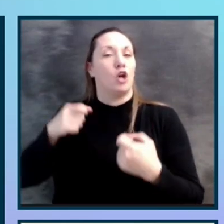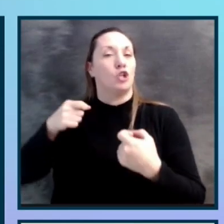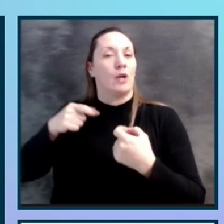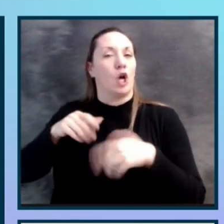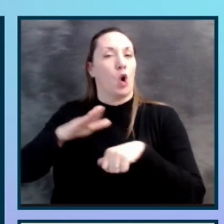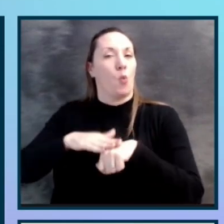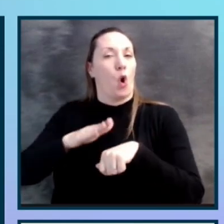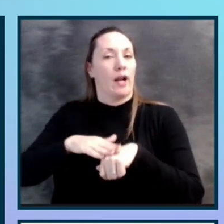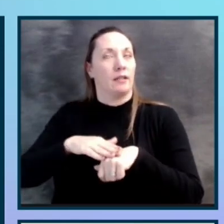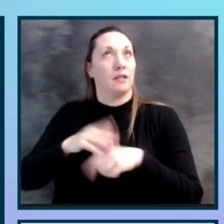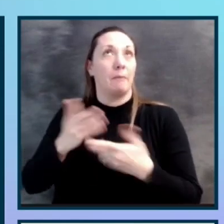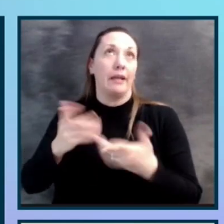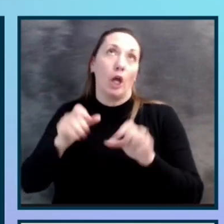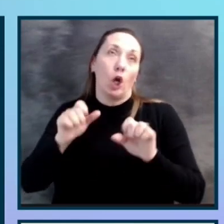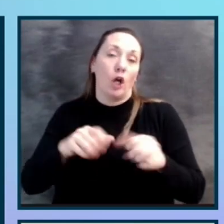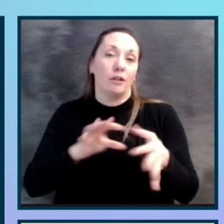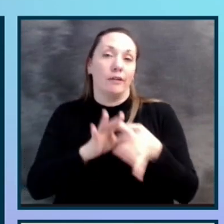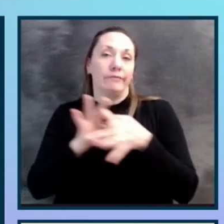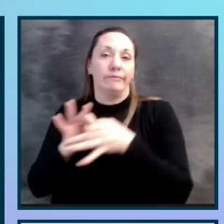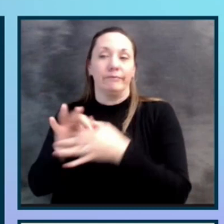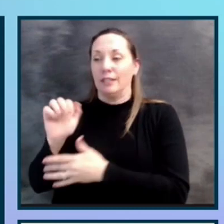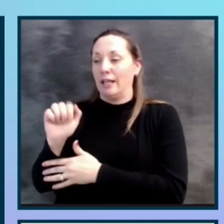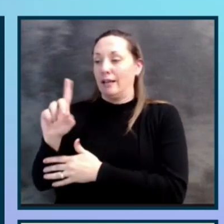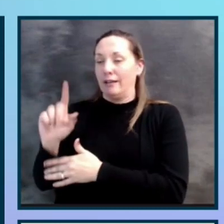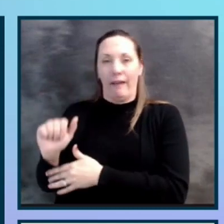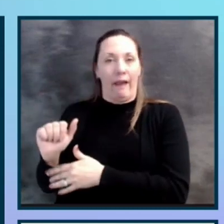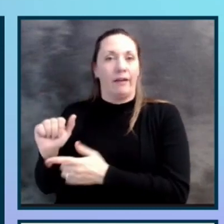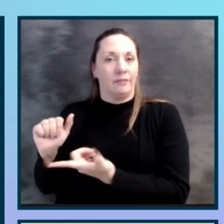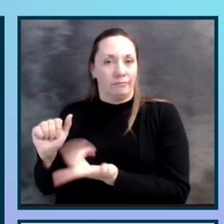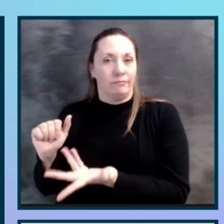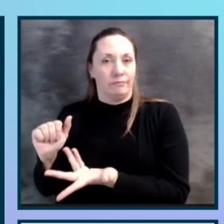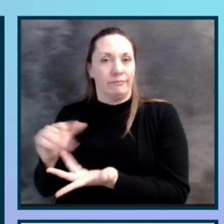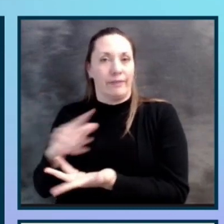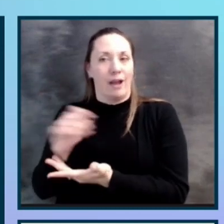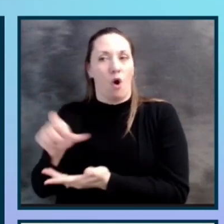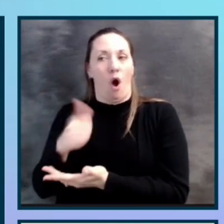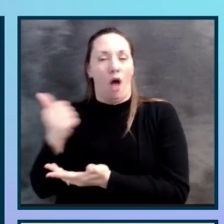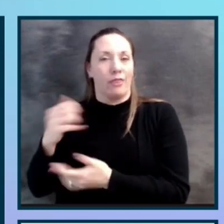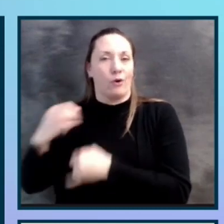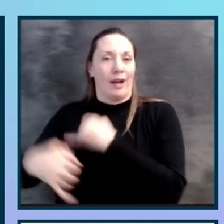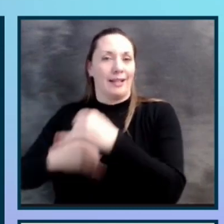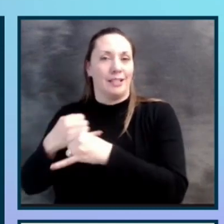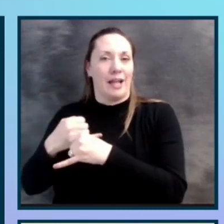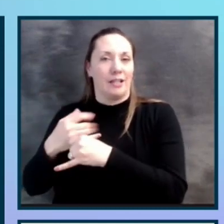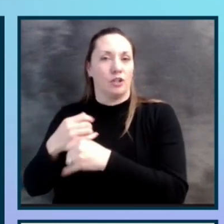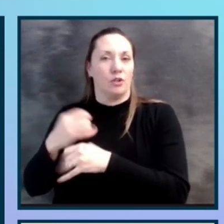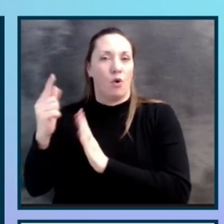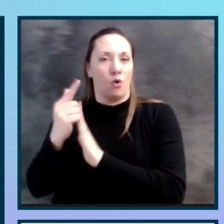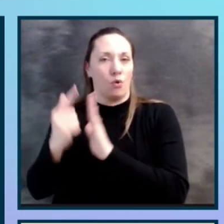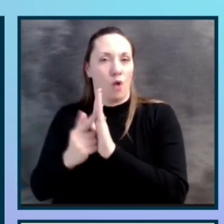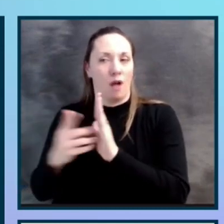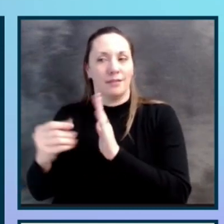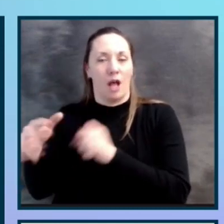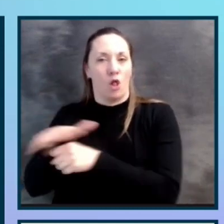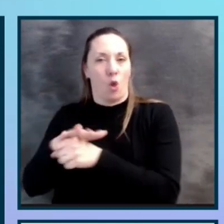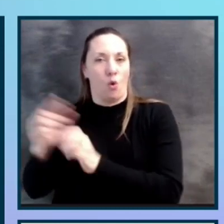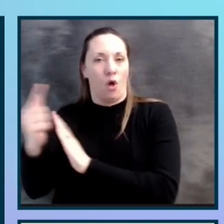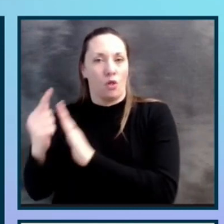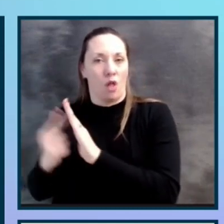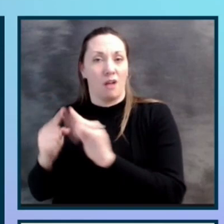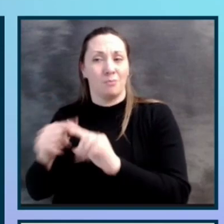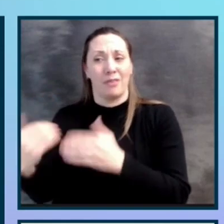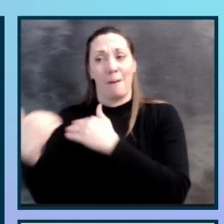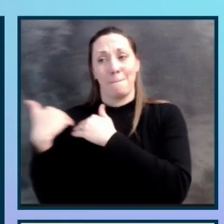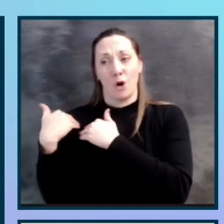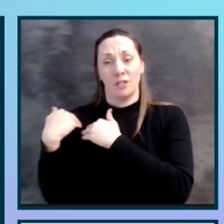technically fall under the Americans with Disabilities Act and other international and local laws, the burden on proving the need for